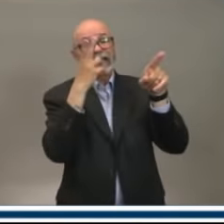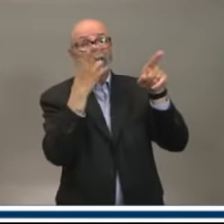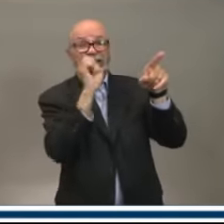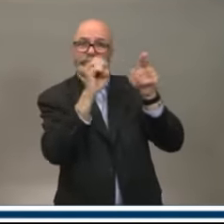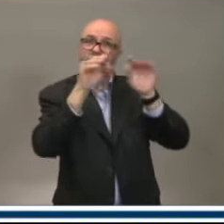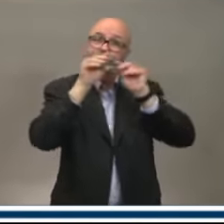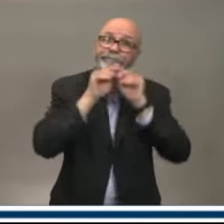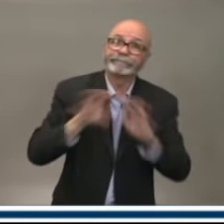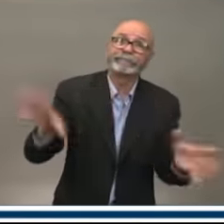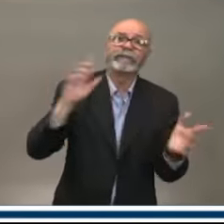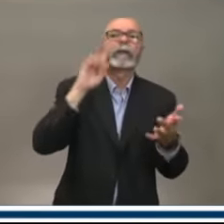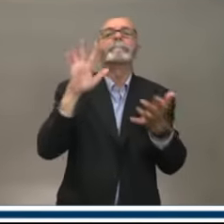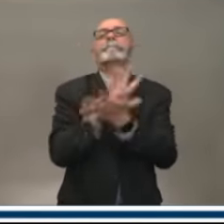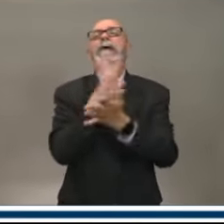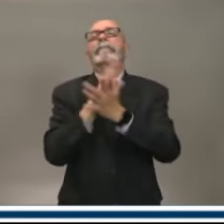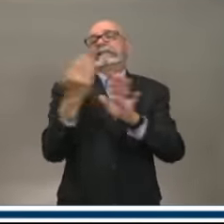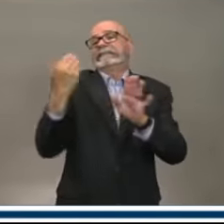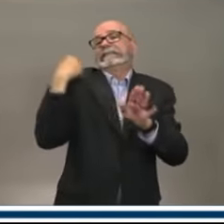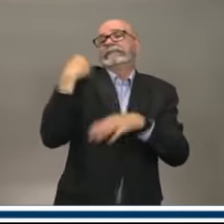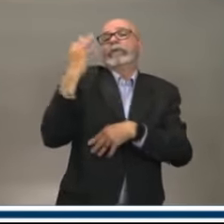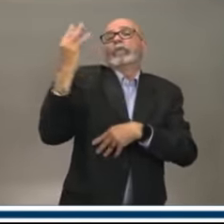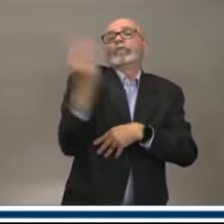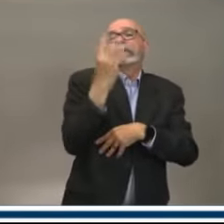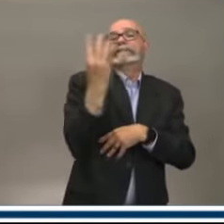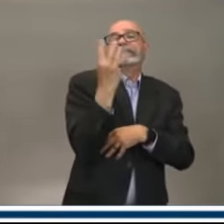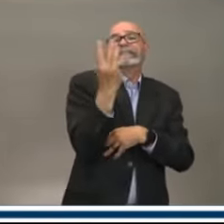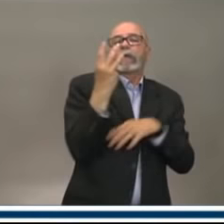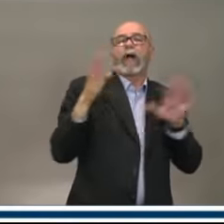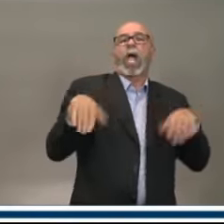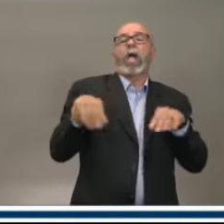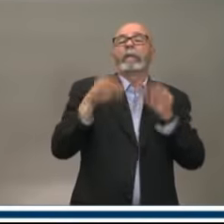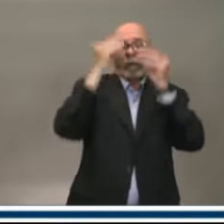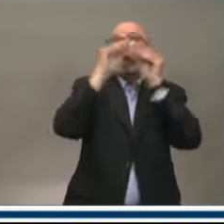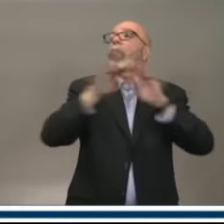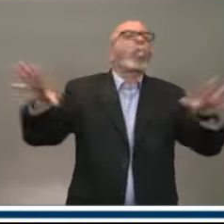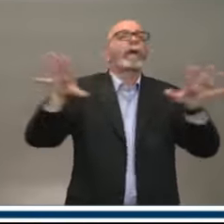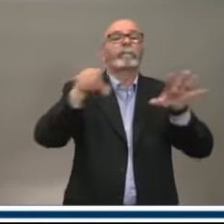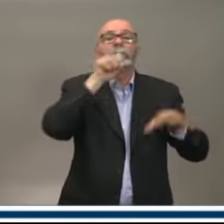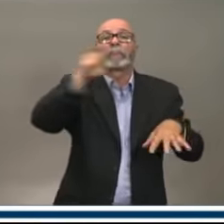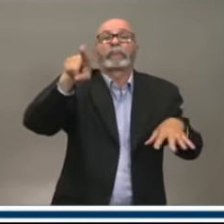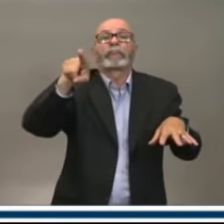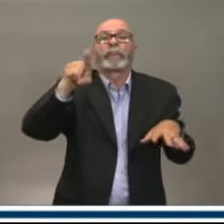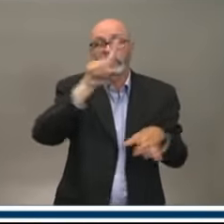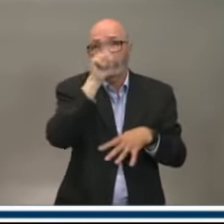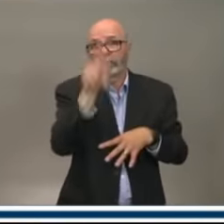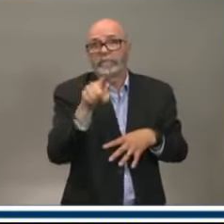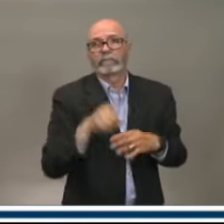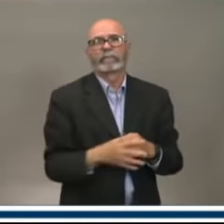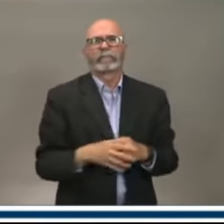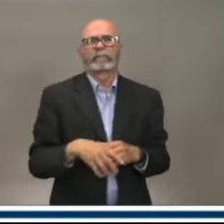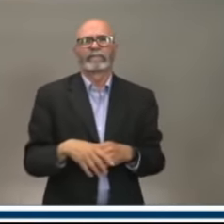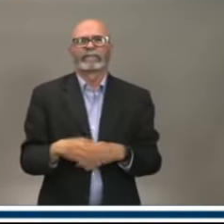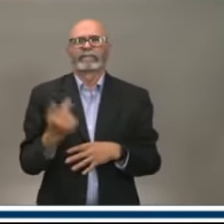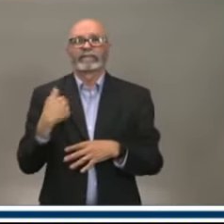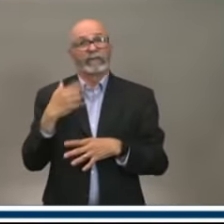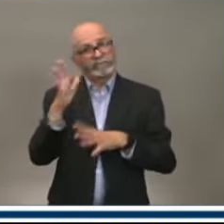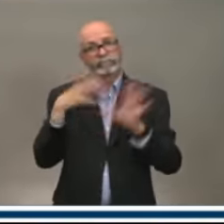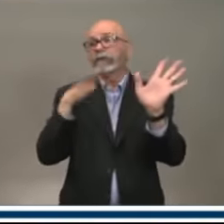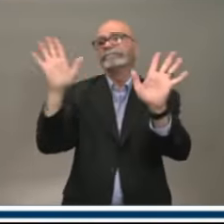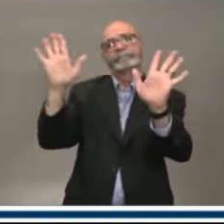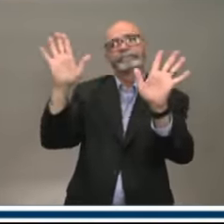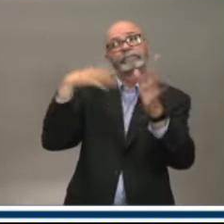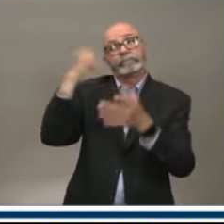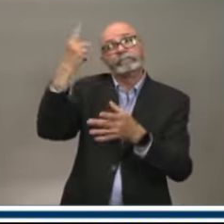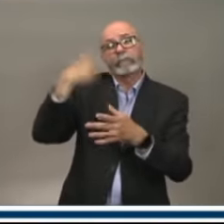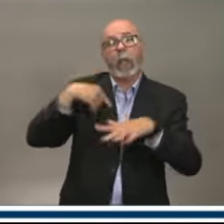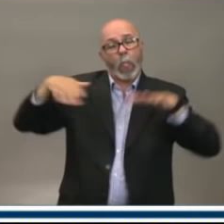from Wednesday's presentation not been leaked. We can respectfully disagree. So let's start at that point.